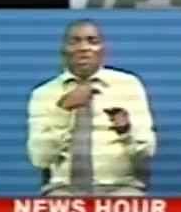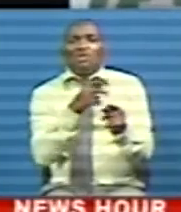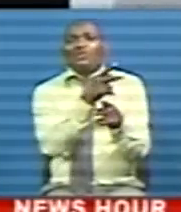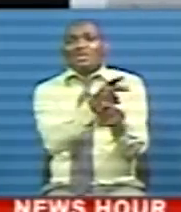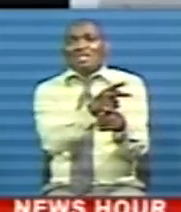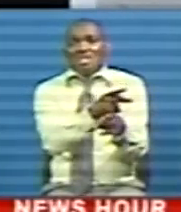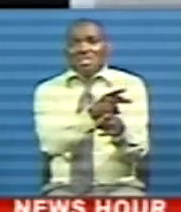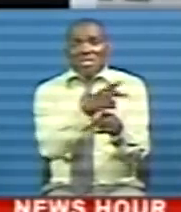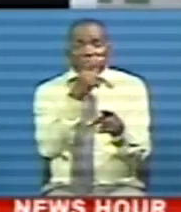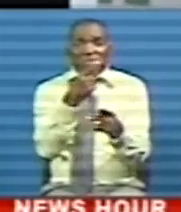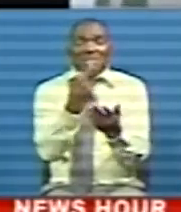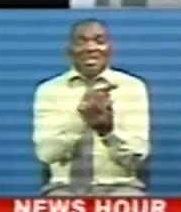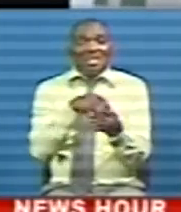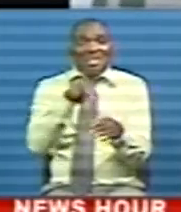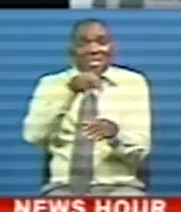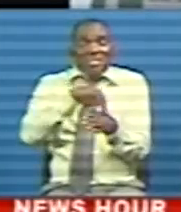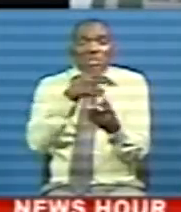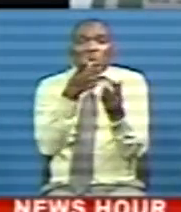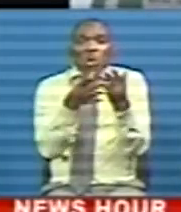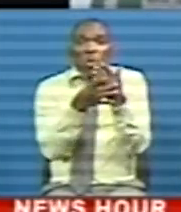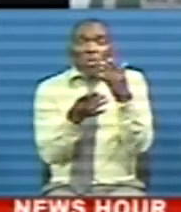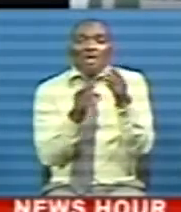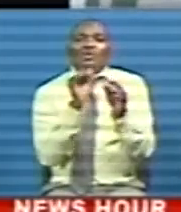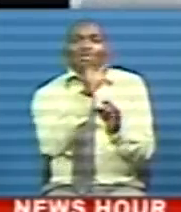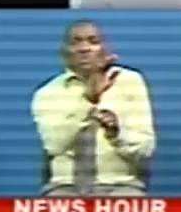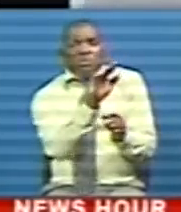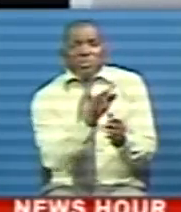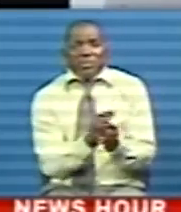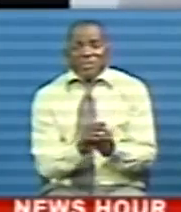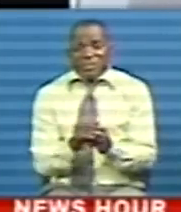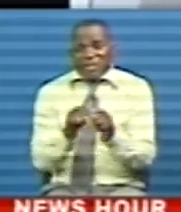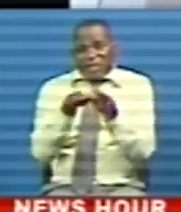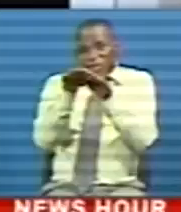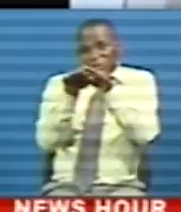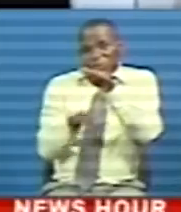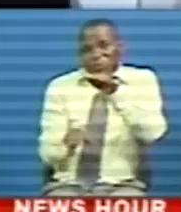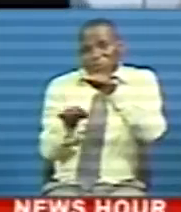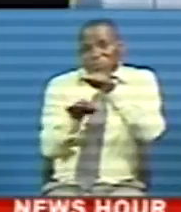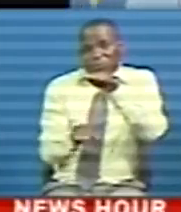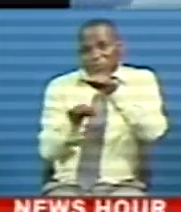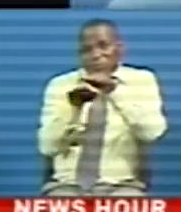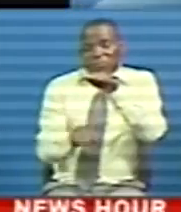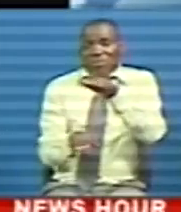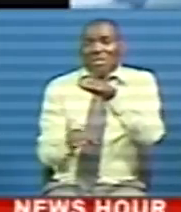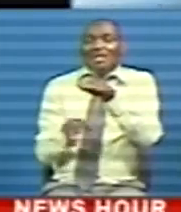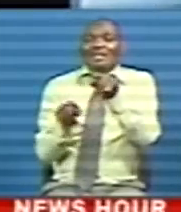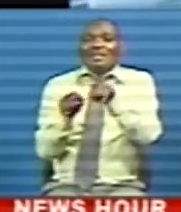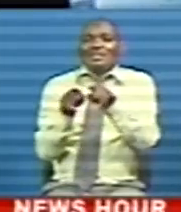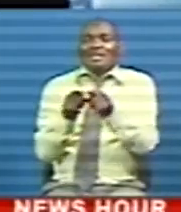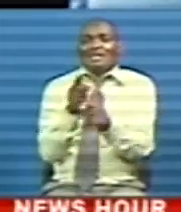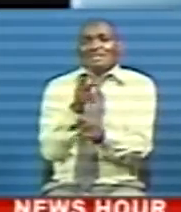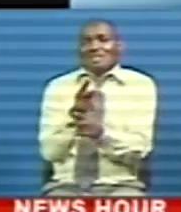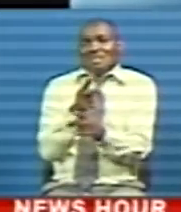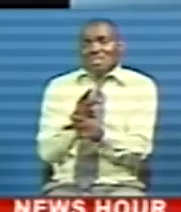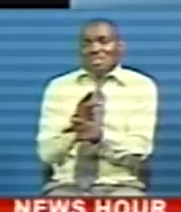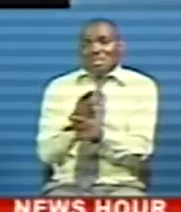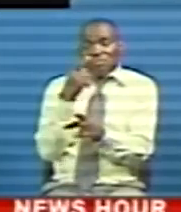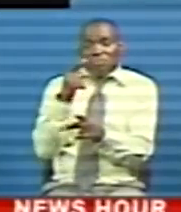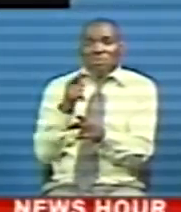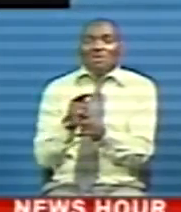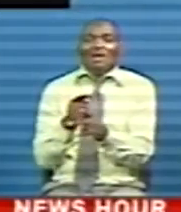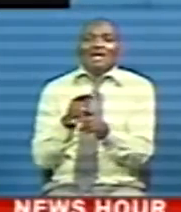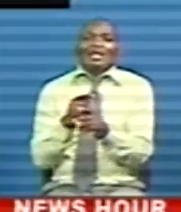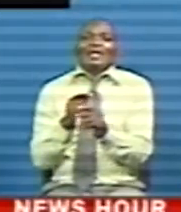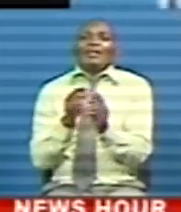reserved for the Ghana National Oil Company. This one below will also be reserved for